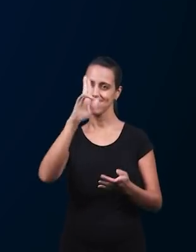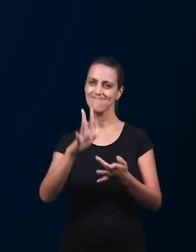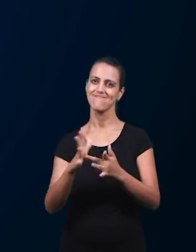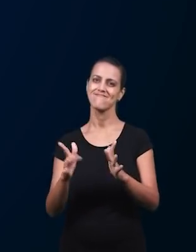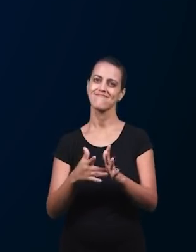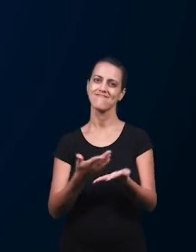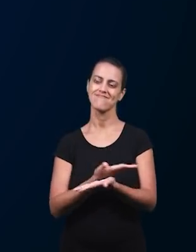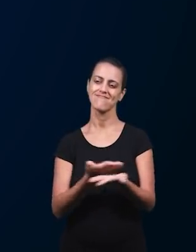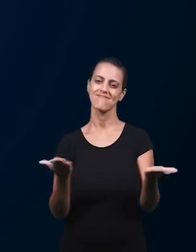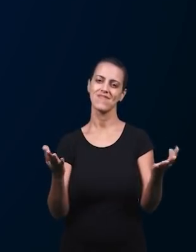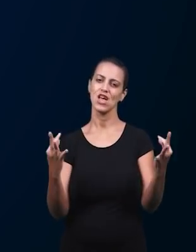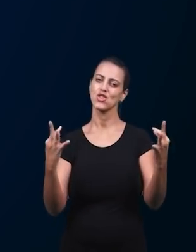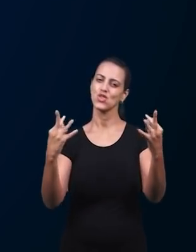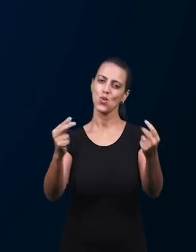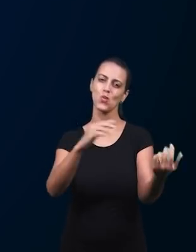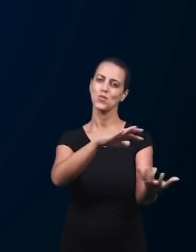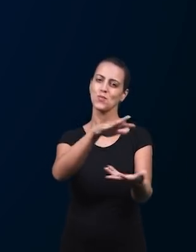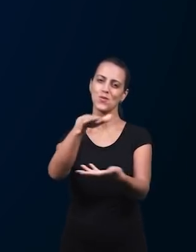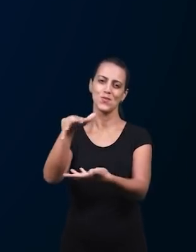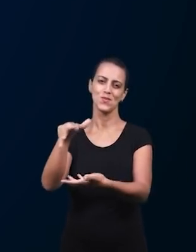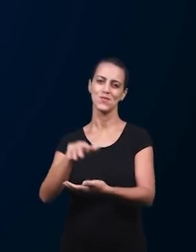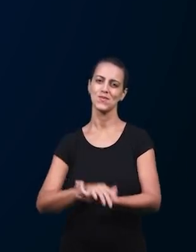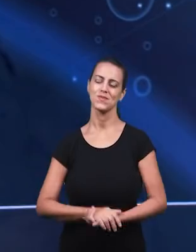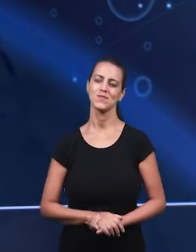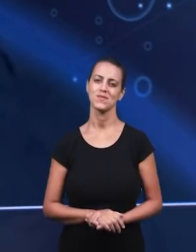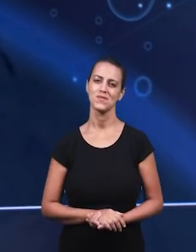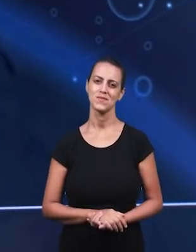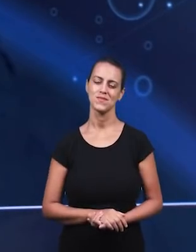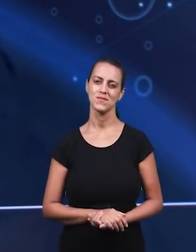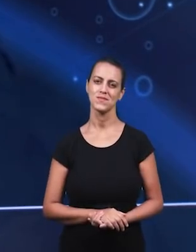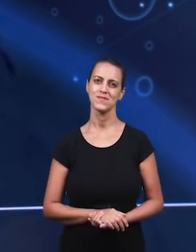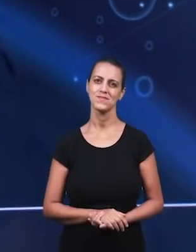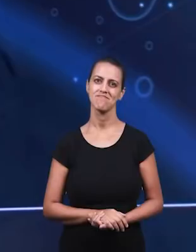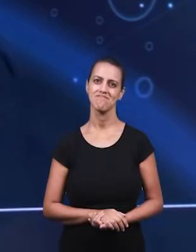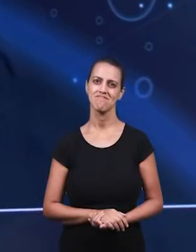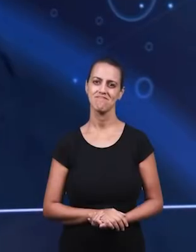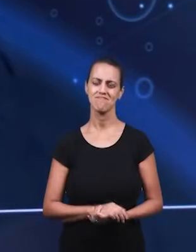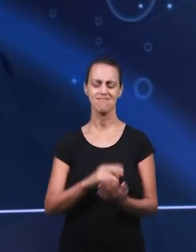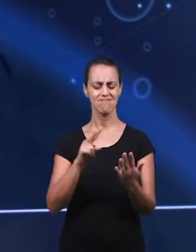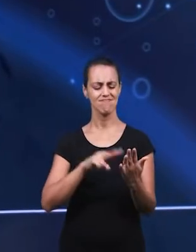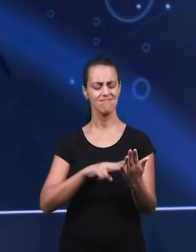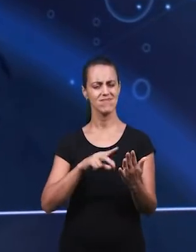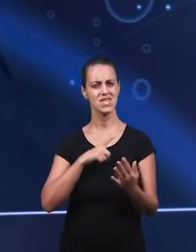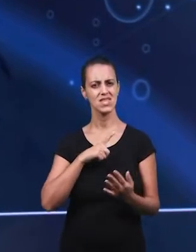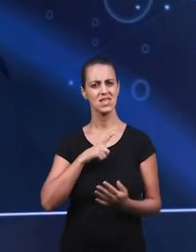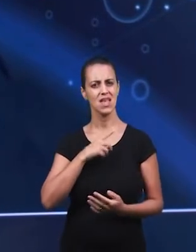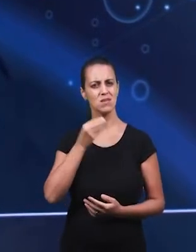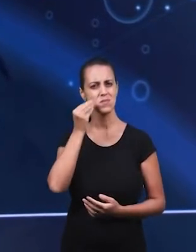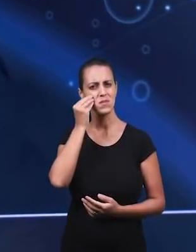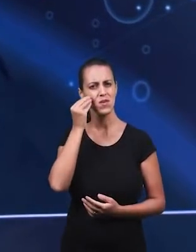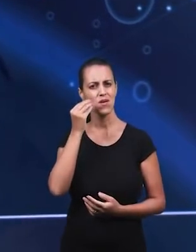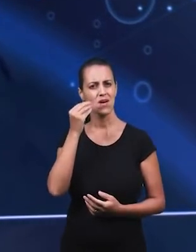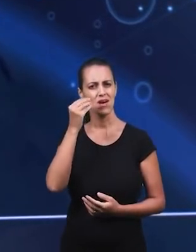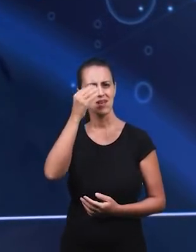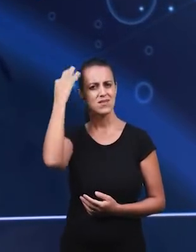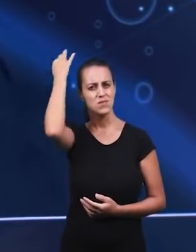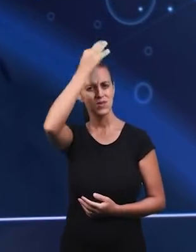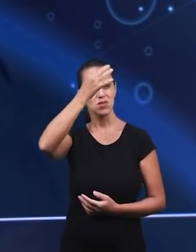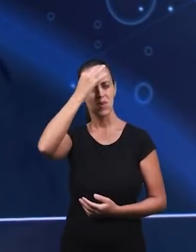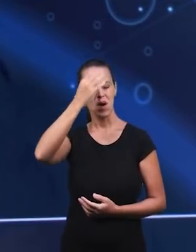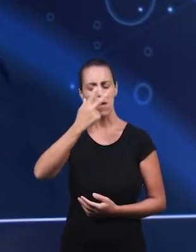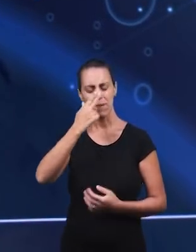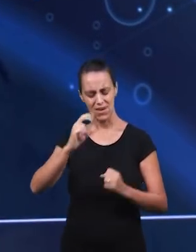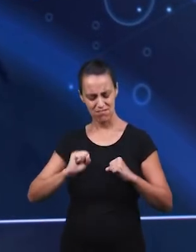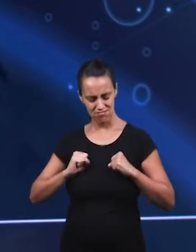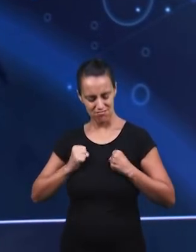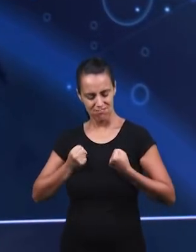and sisters in Christ around the globe. Temos provado de um alimento espiritual ao estudar